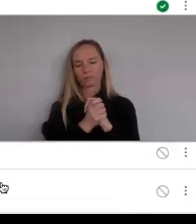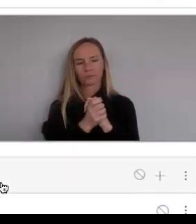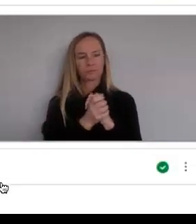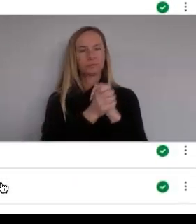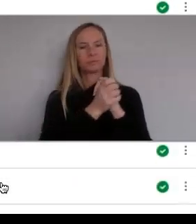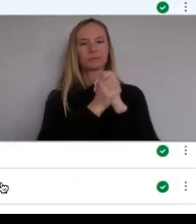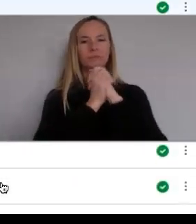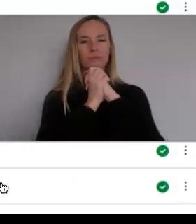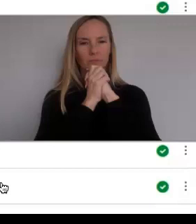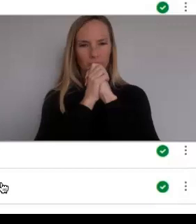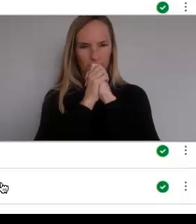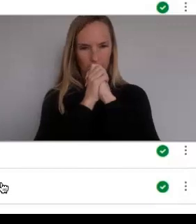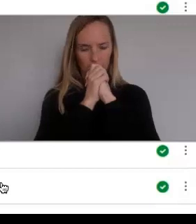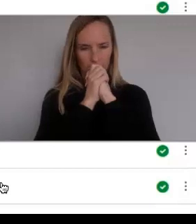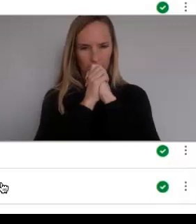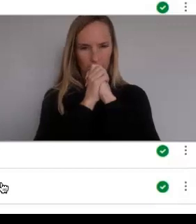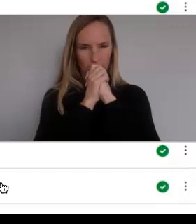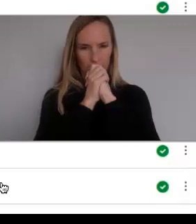Went too far.